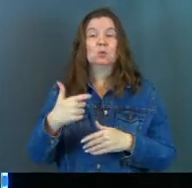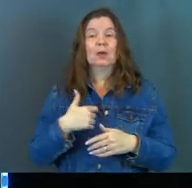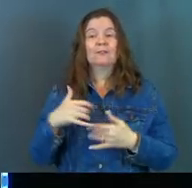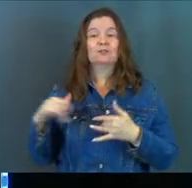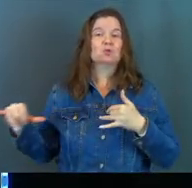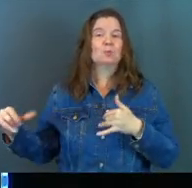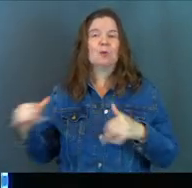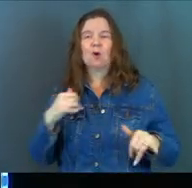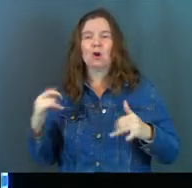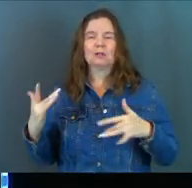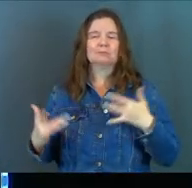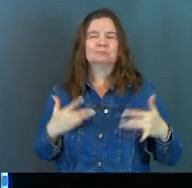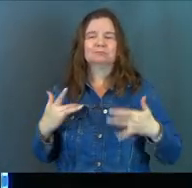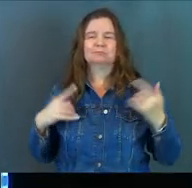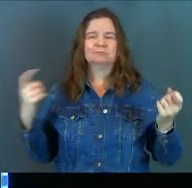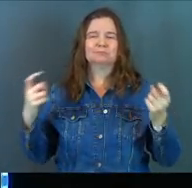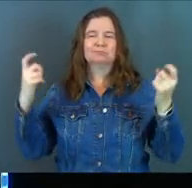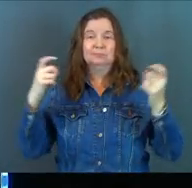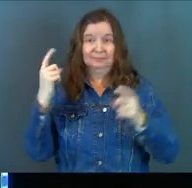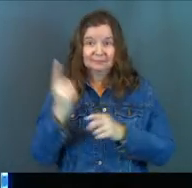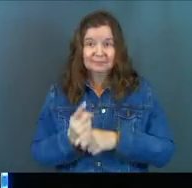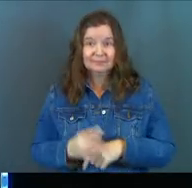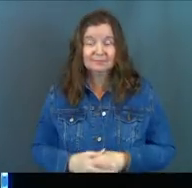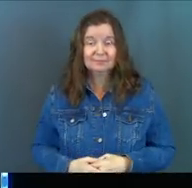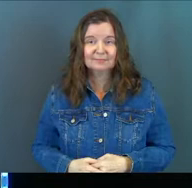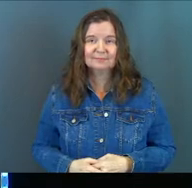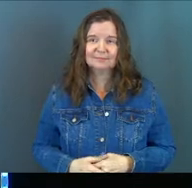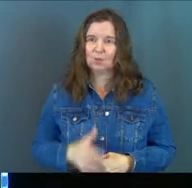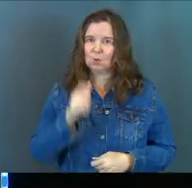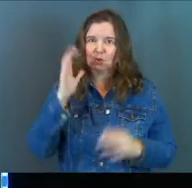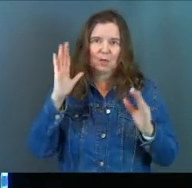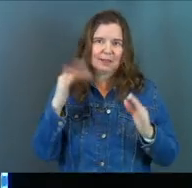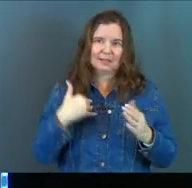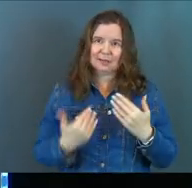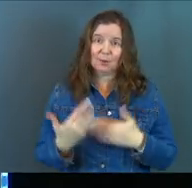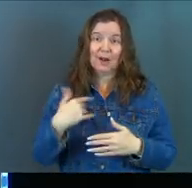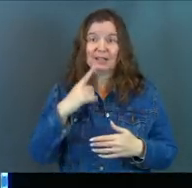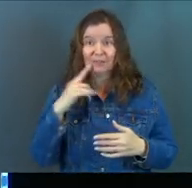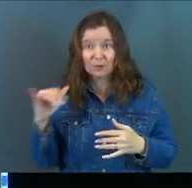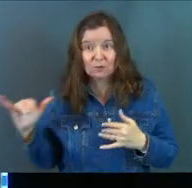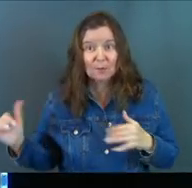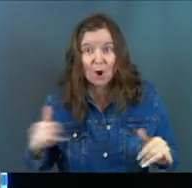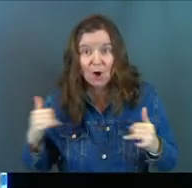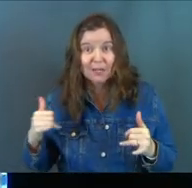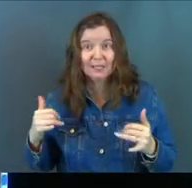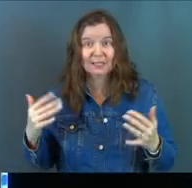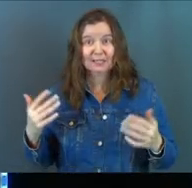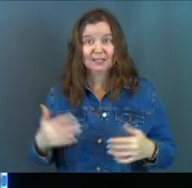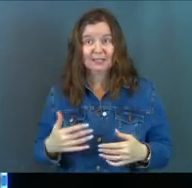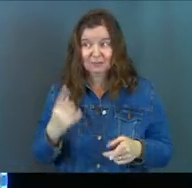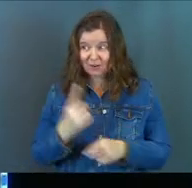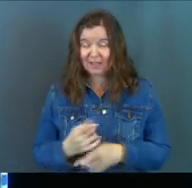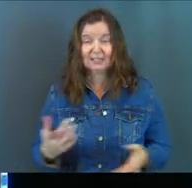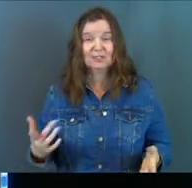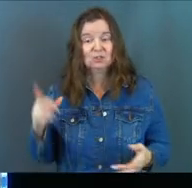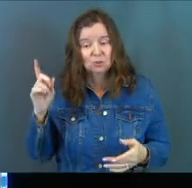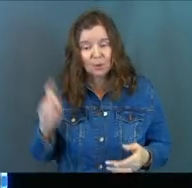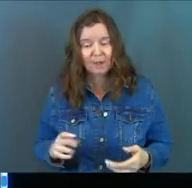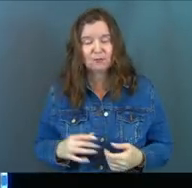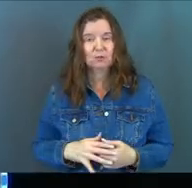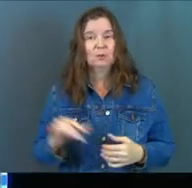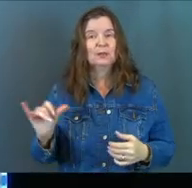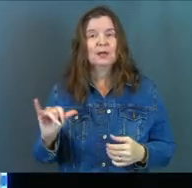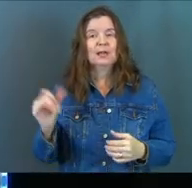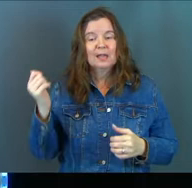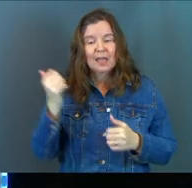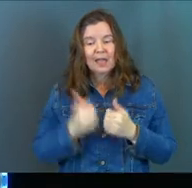got a party, right? Oh, you're not listening this morning. I said you got a party, right? You have to.